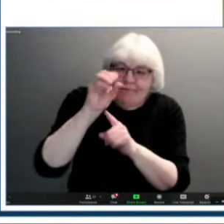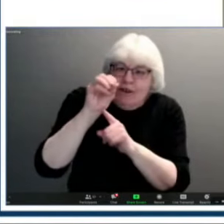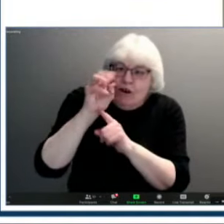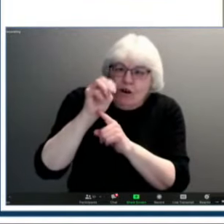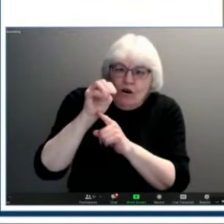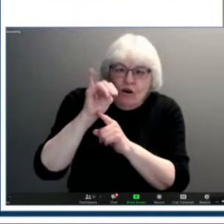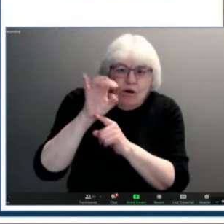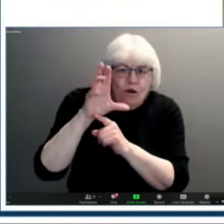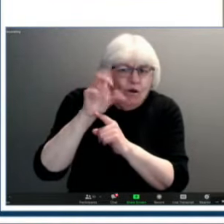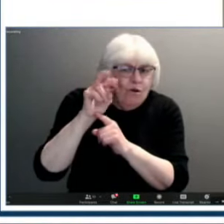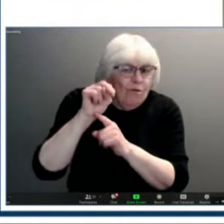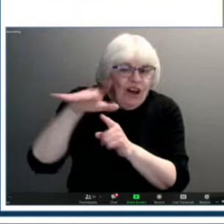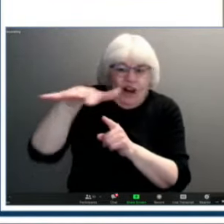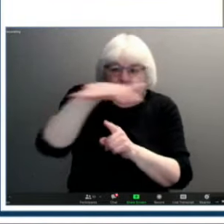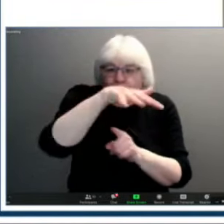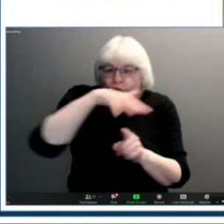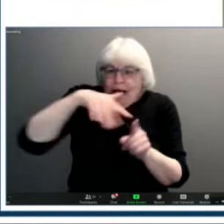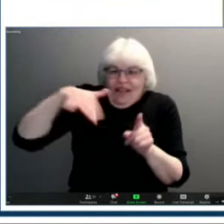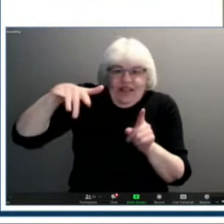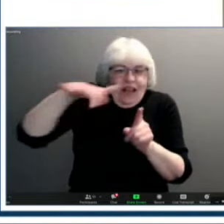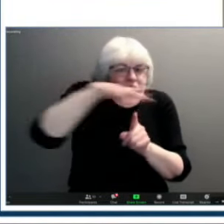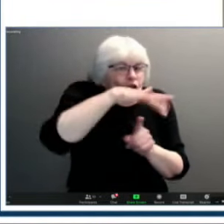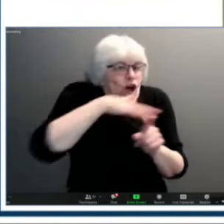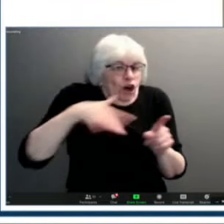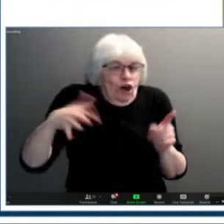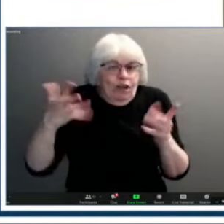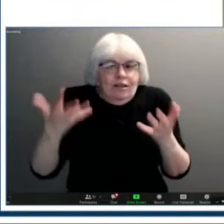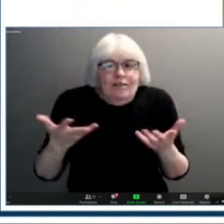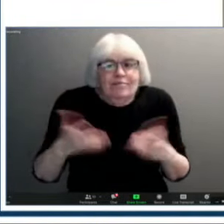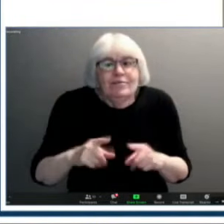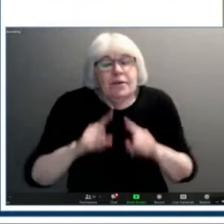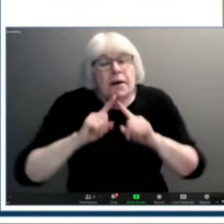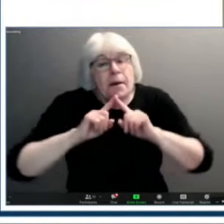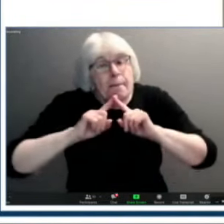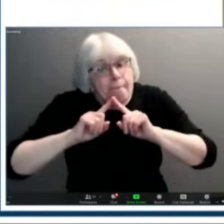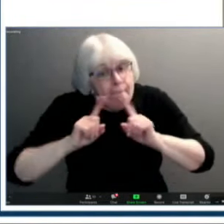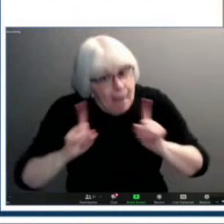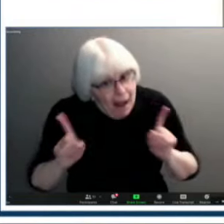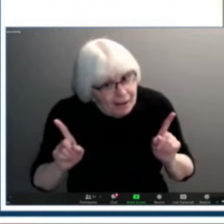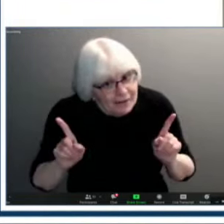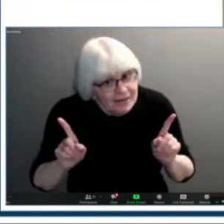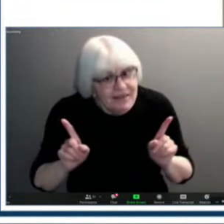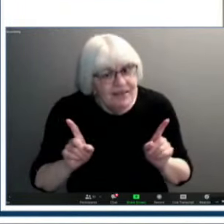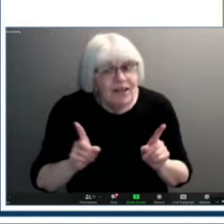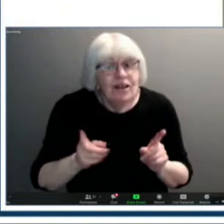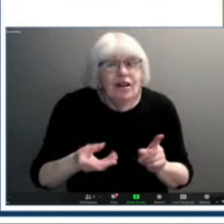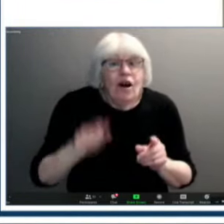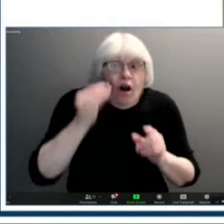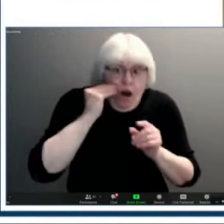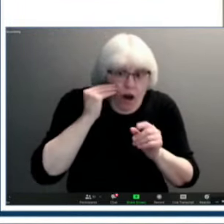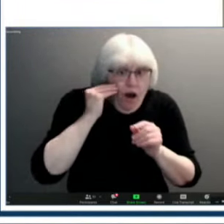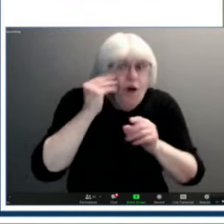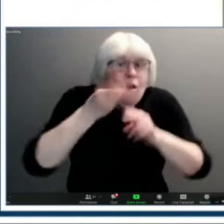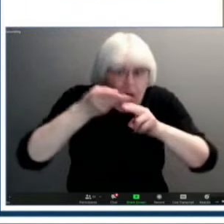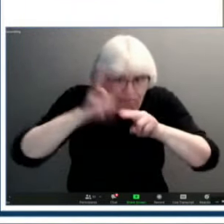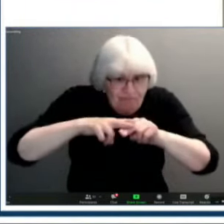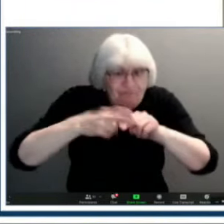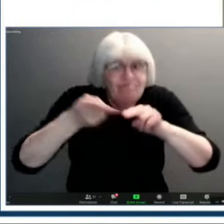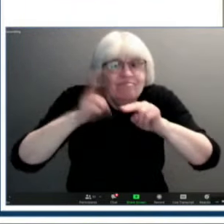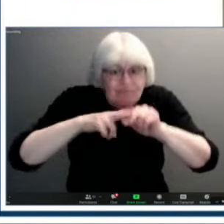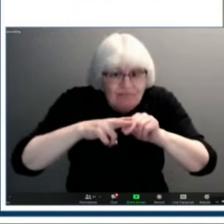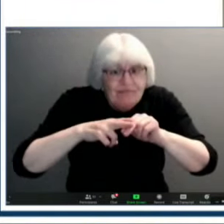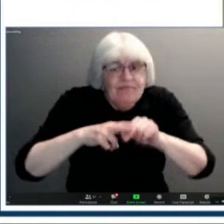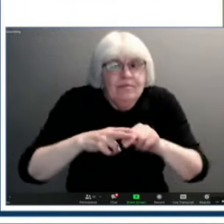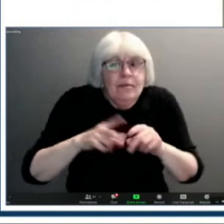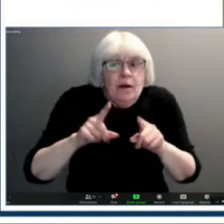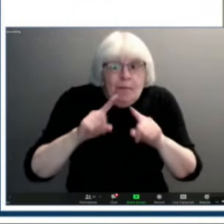do take some heart. Our case numbers climbed rapidly, but now have plateaued. So that we'll watch that carefully,